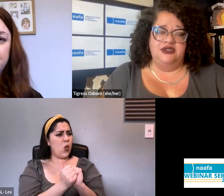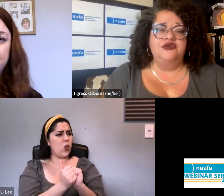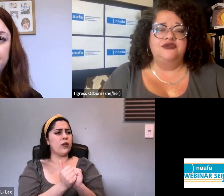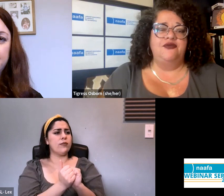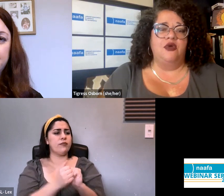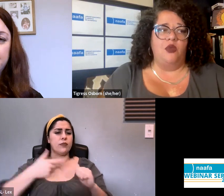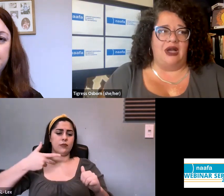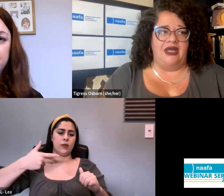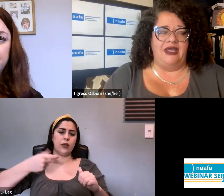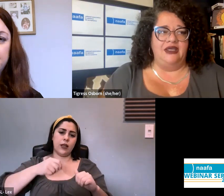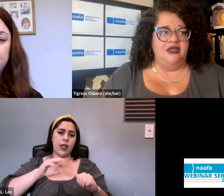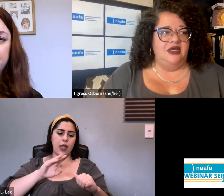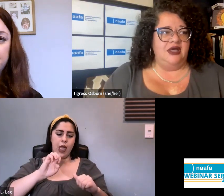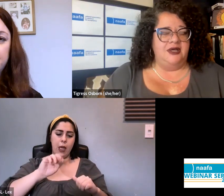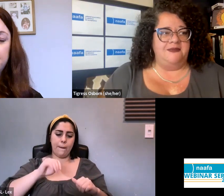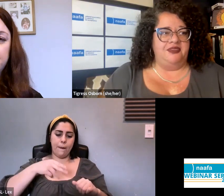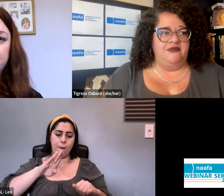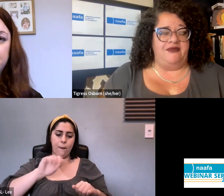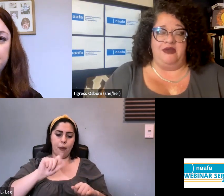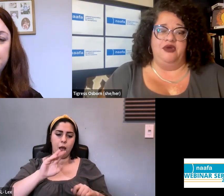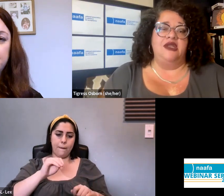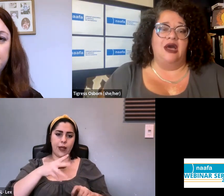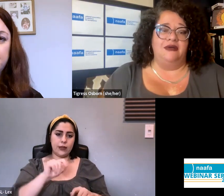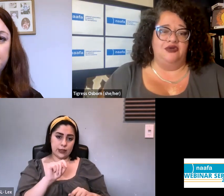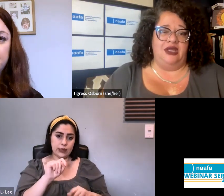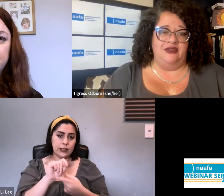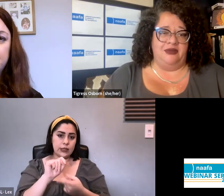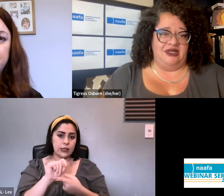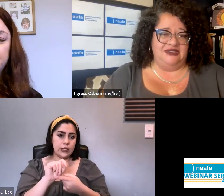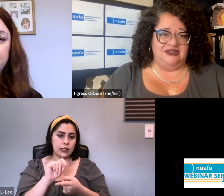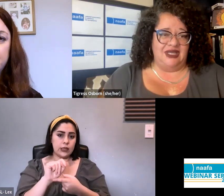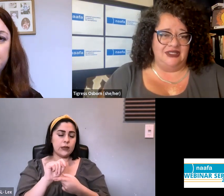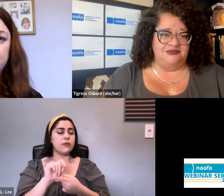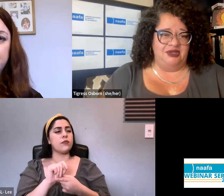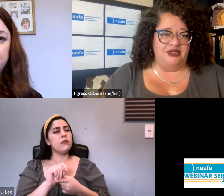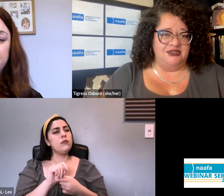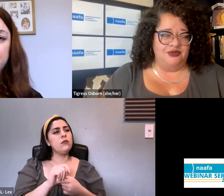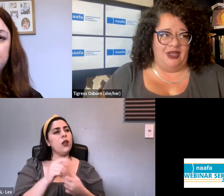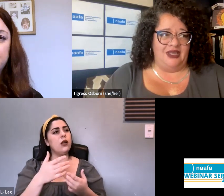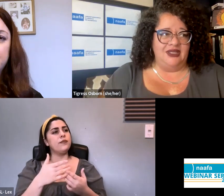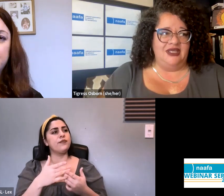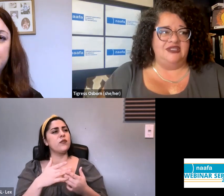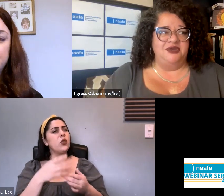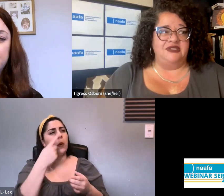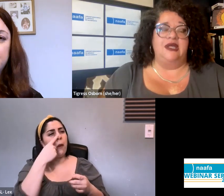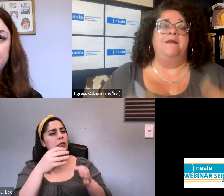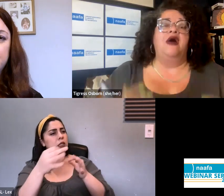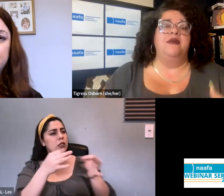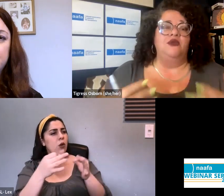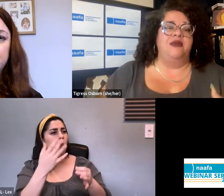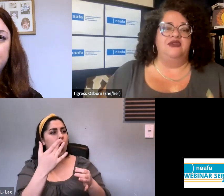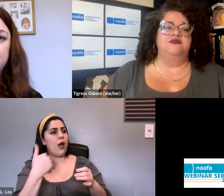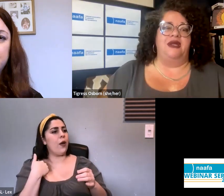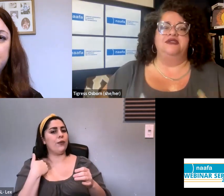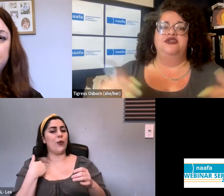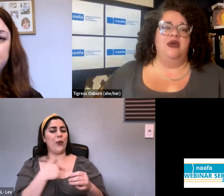an excuse for why fat people cannot donate their bodies to science beyond a certain weight is because the